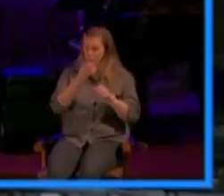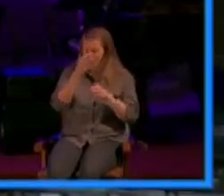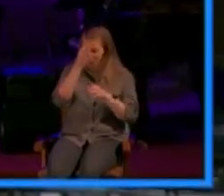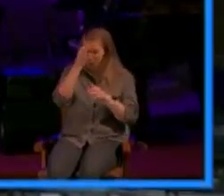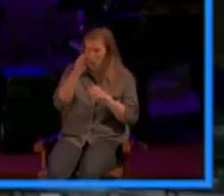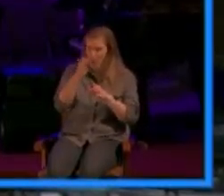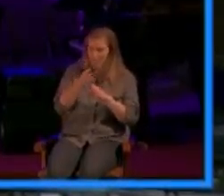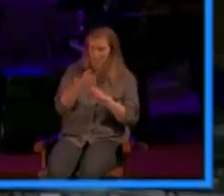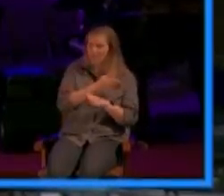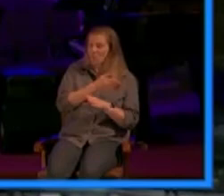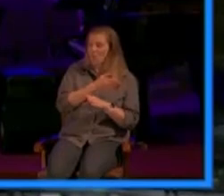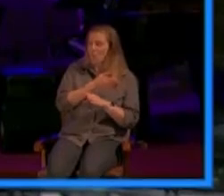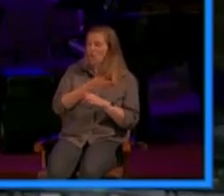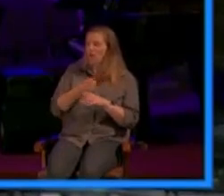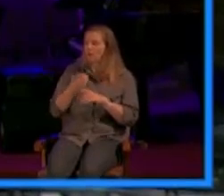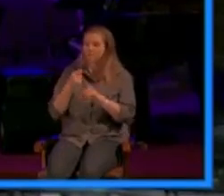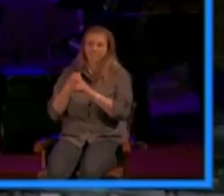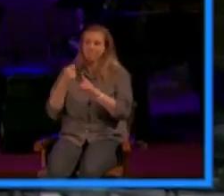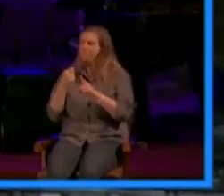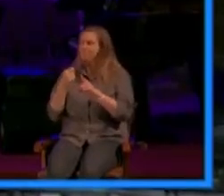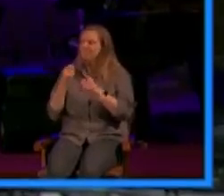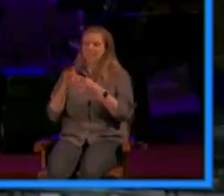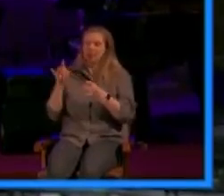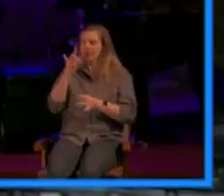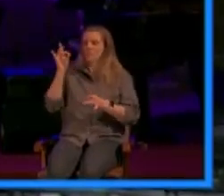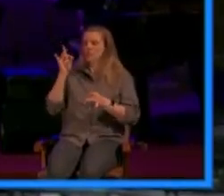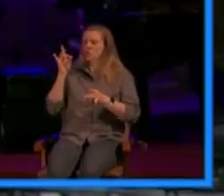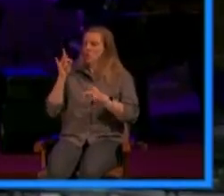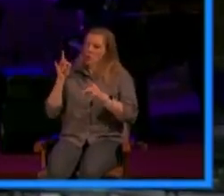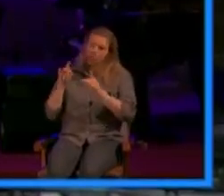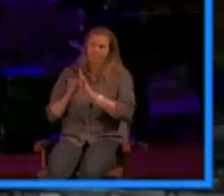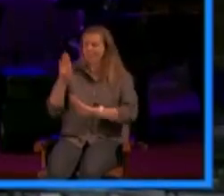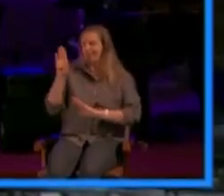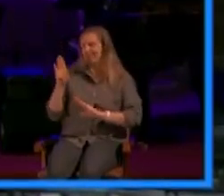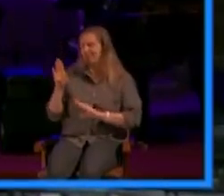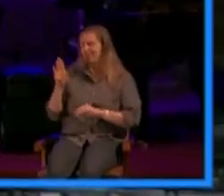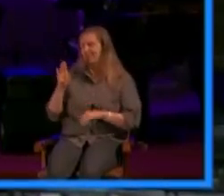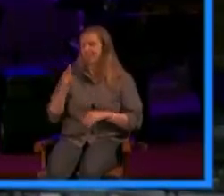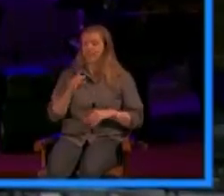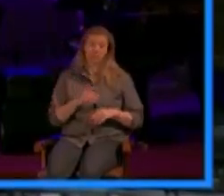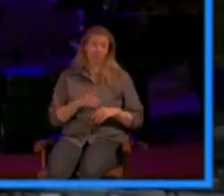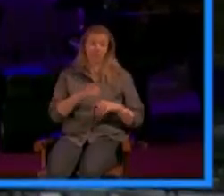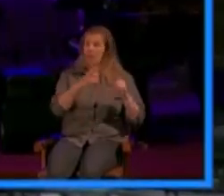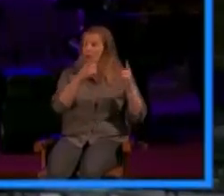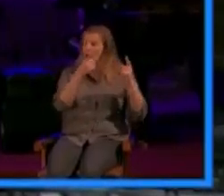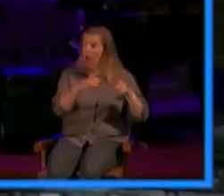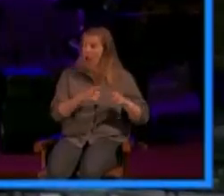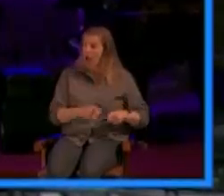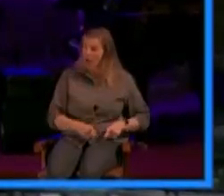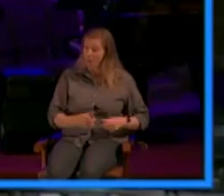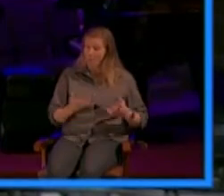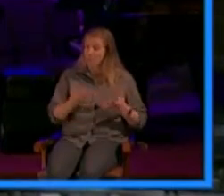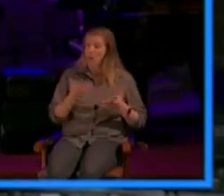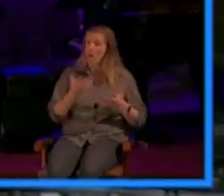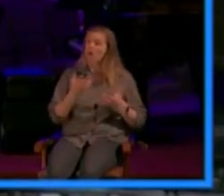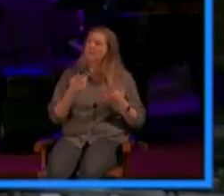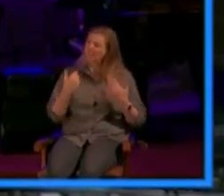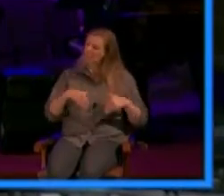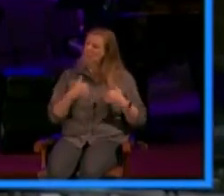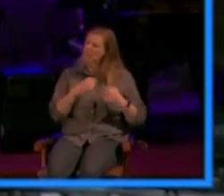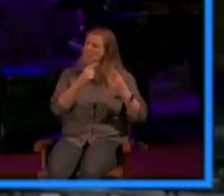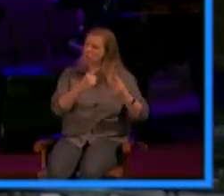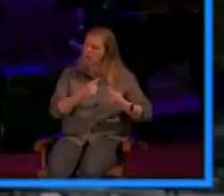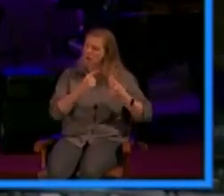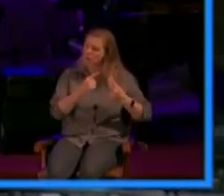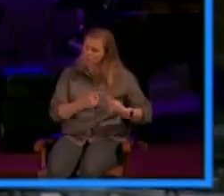that. But how is it going to take place? Is it going to take place? Well, there's a sovereign piece of that just God is God and He's going to do